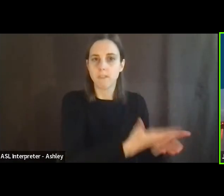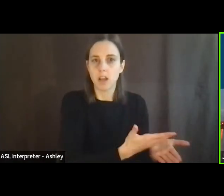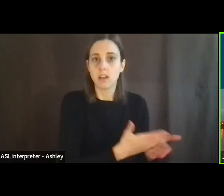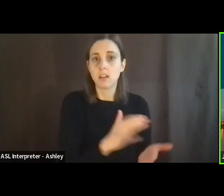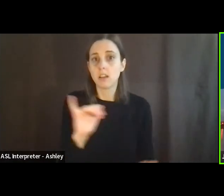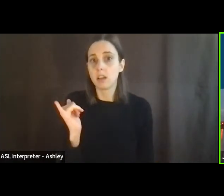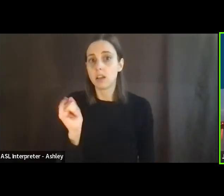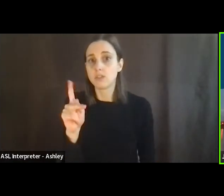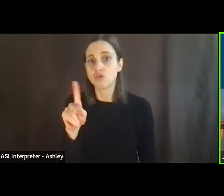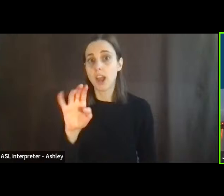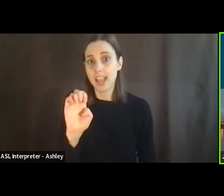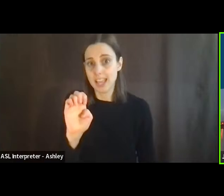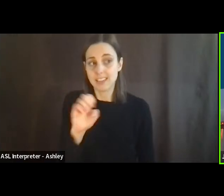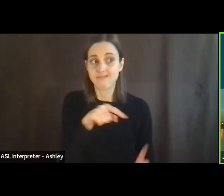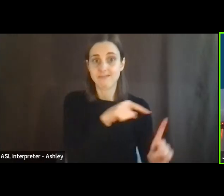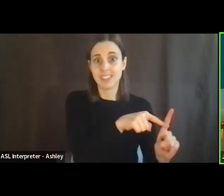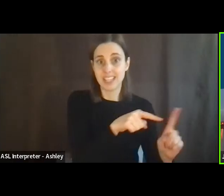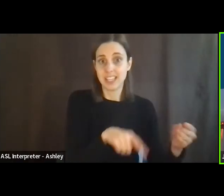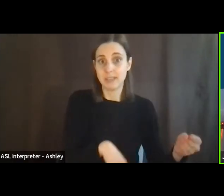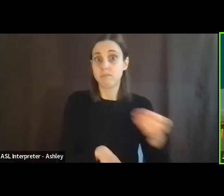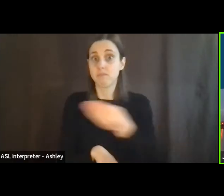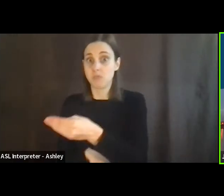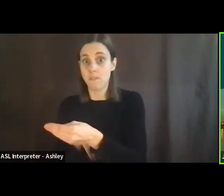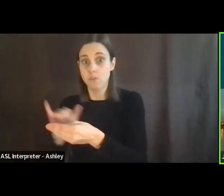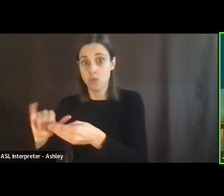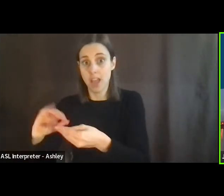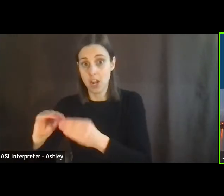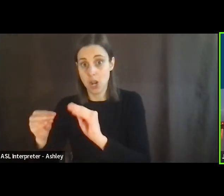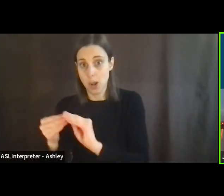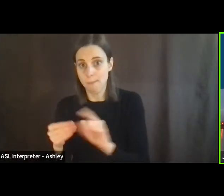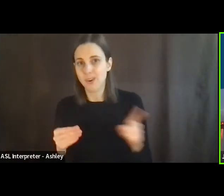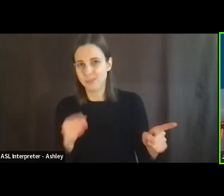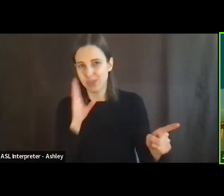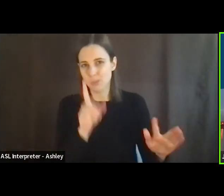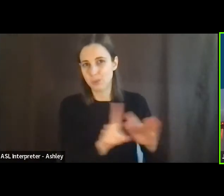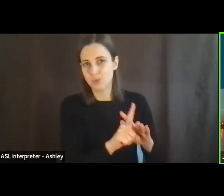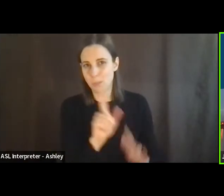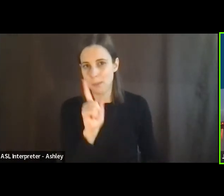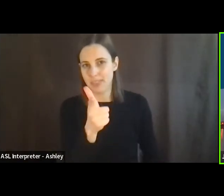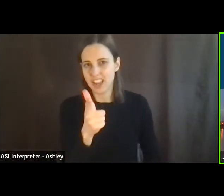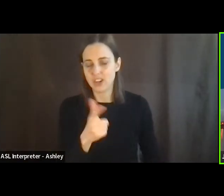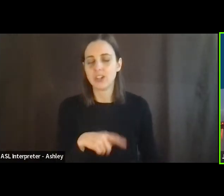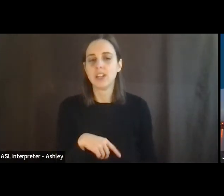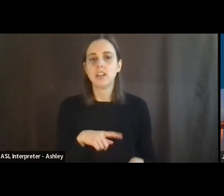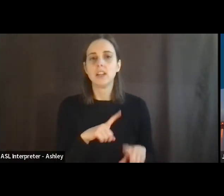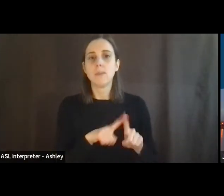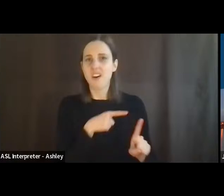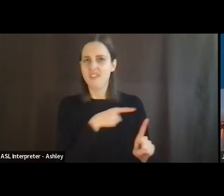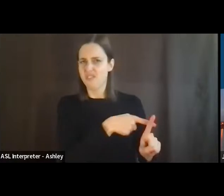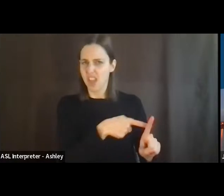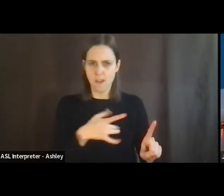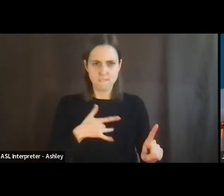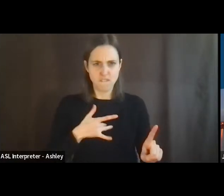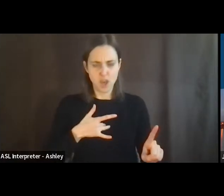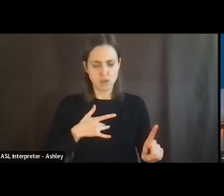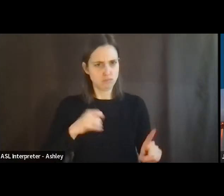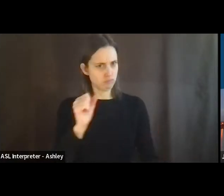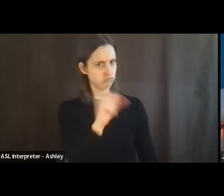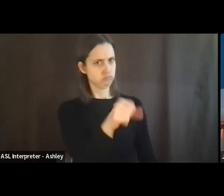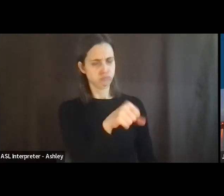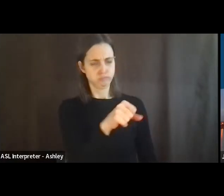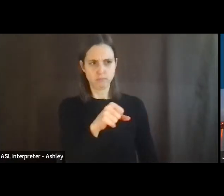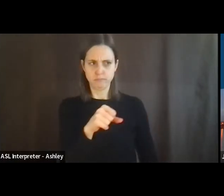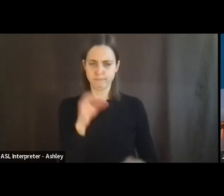presented the numbers to you initially, will be here later, but they are 100% that their numbers are correct. And so I will follow up with